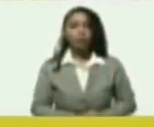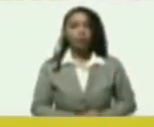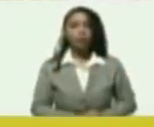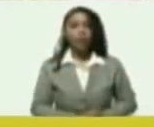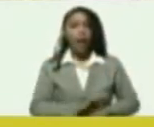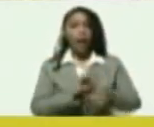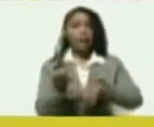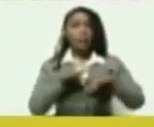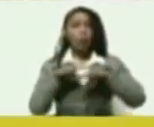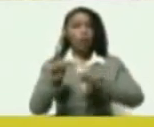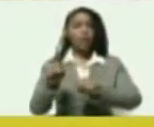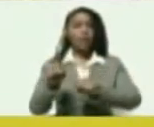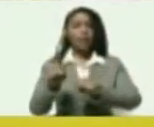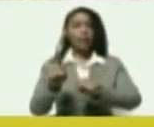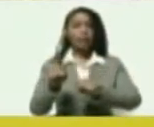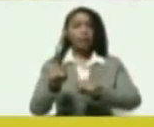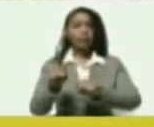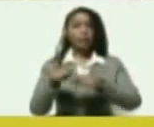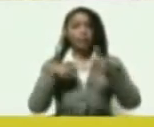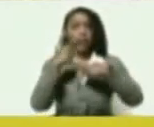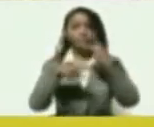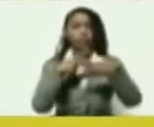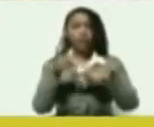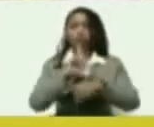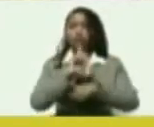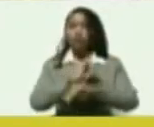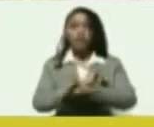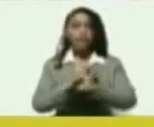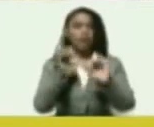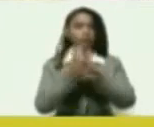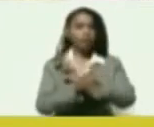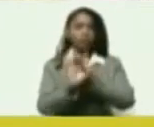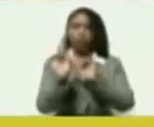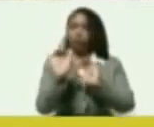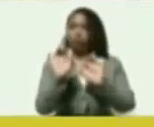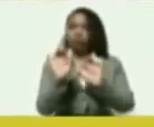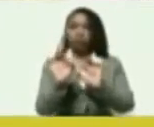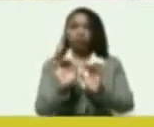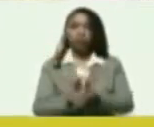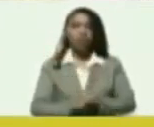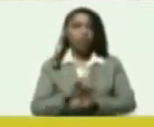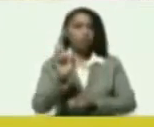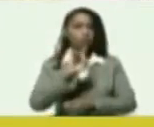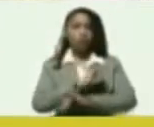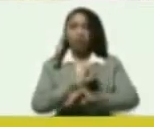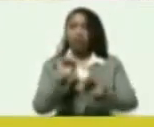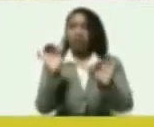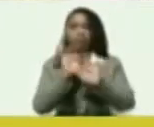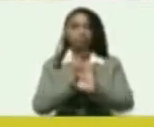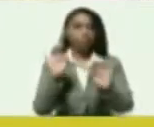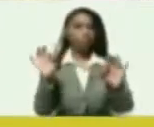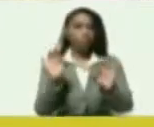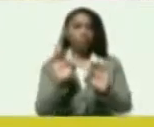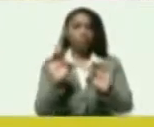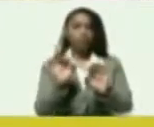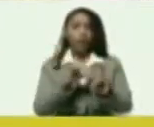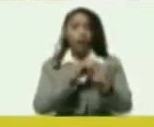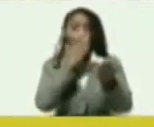against the imperial policy that is not going to stop. It will not stop.